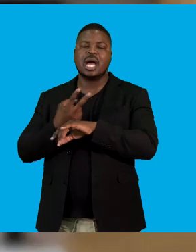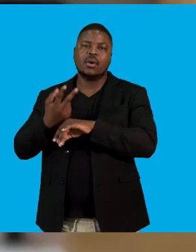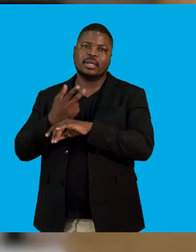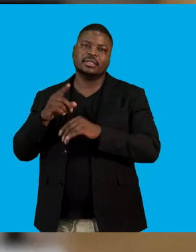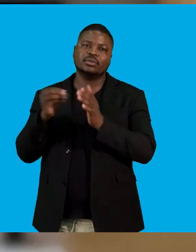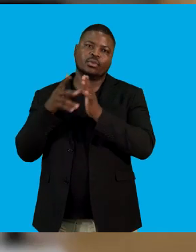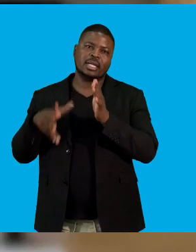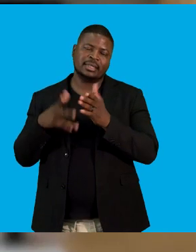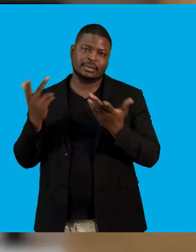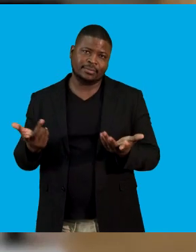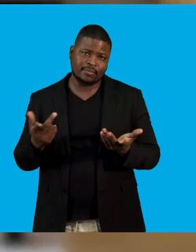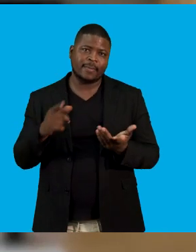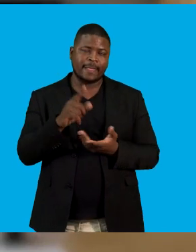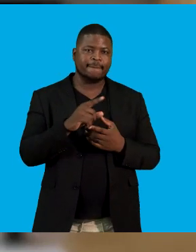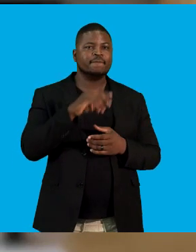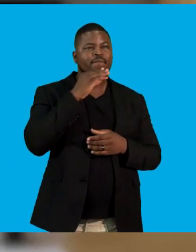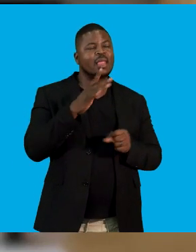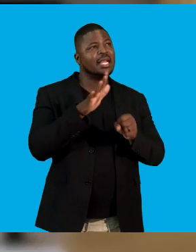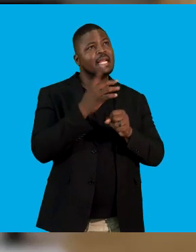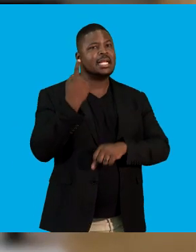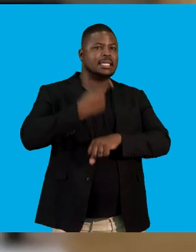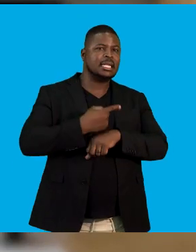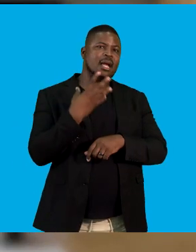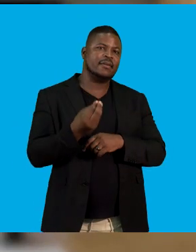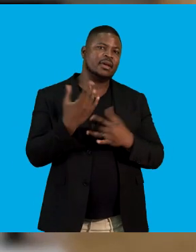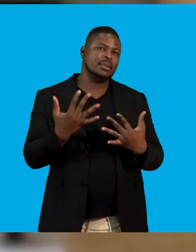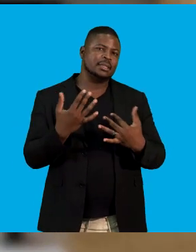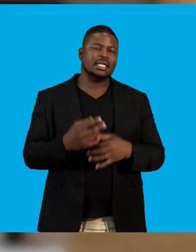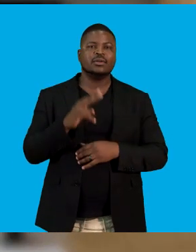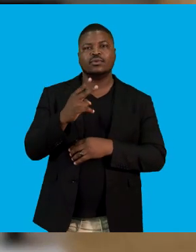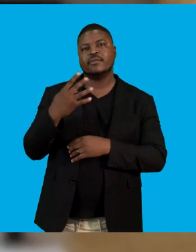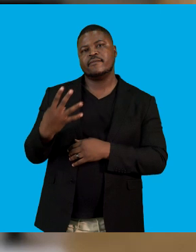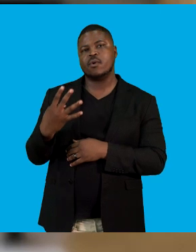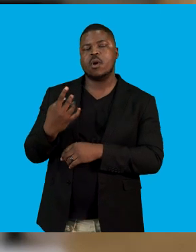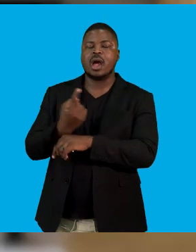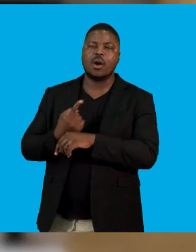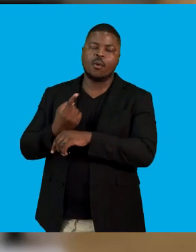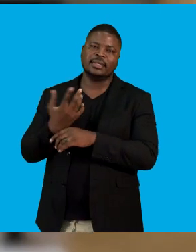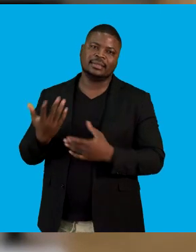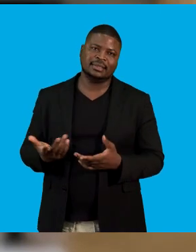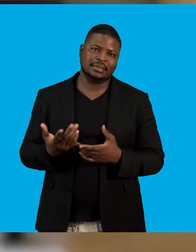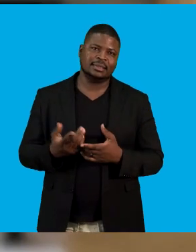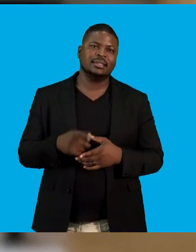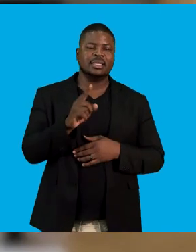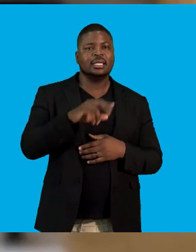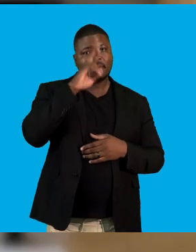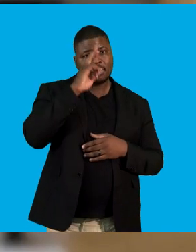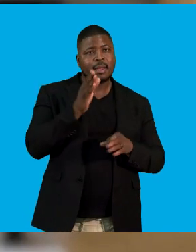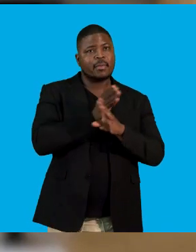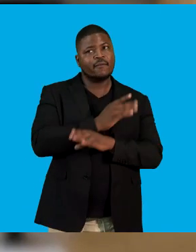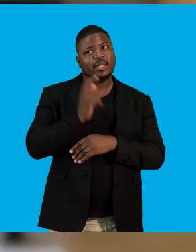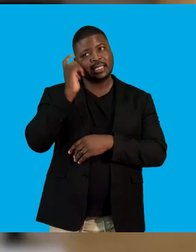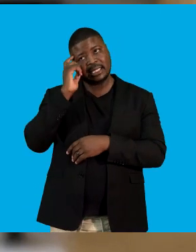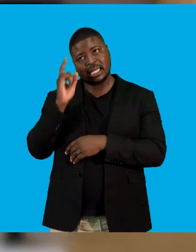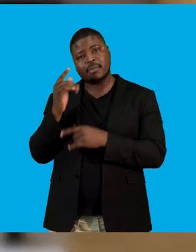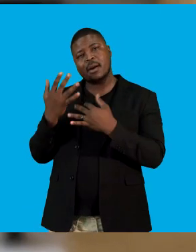9 hours. So if it's 8 to 9 hours in a day, we've got approximately 24 hours. So before they sleep, how